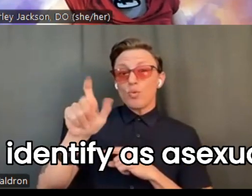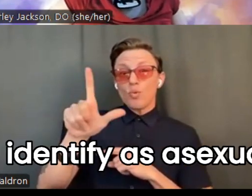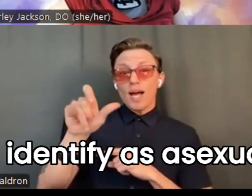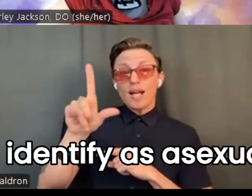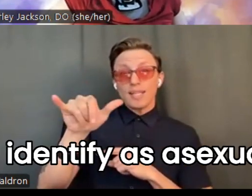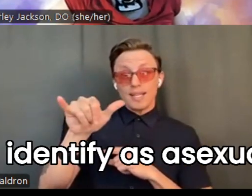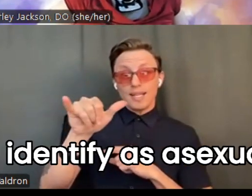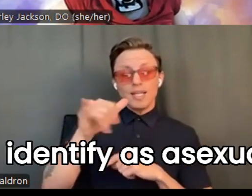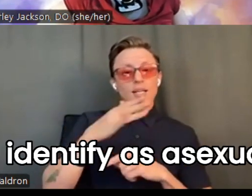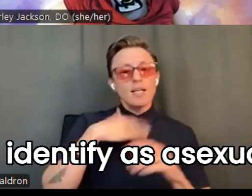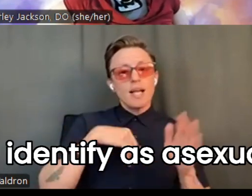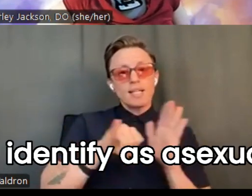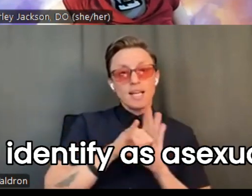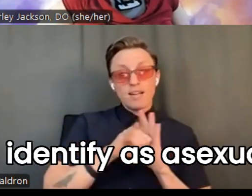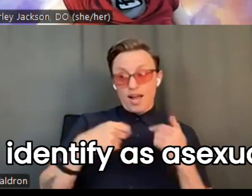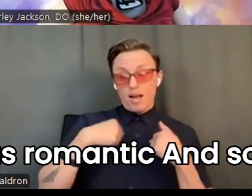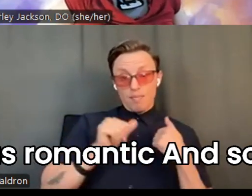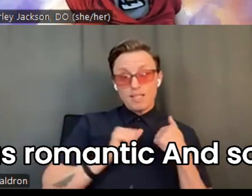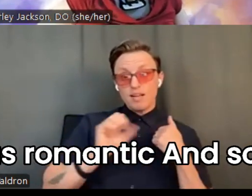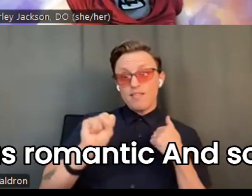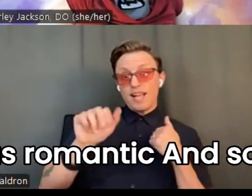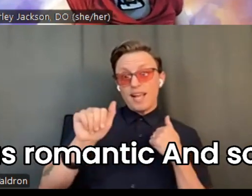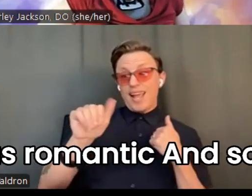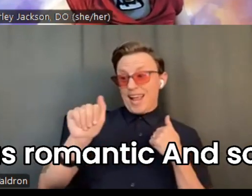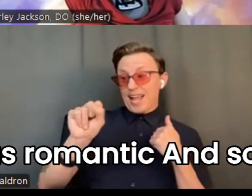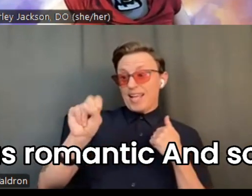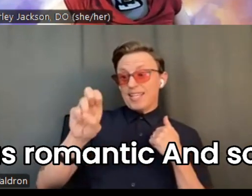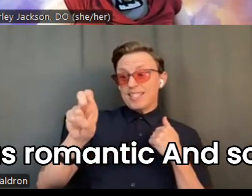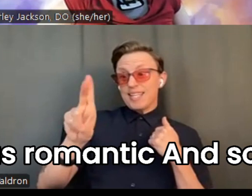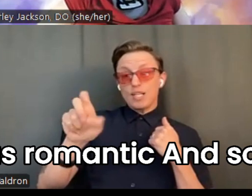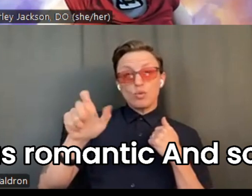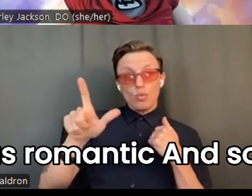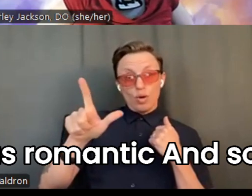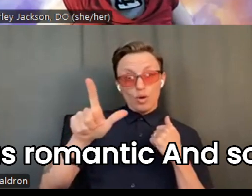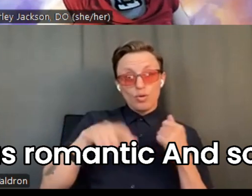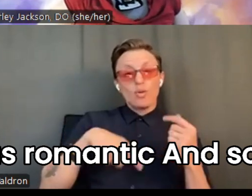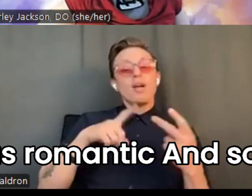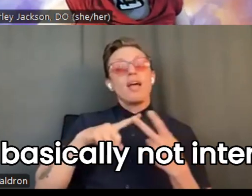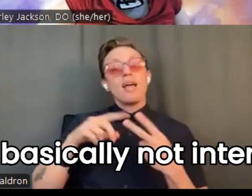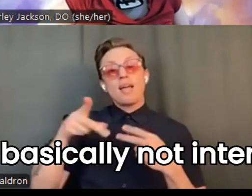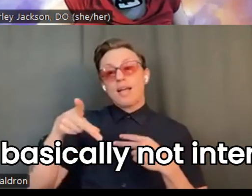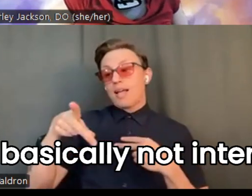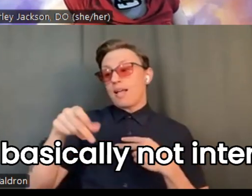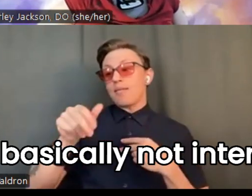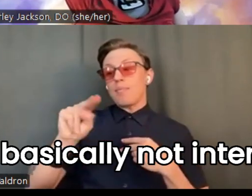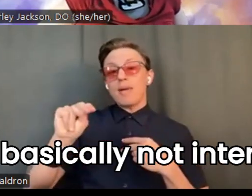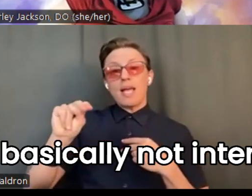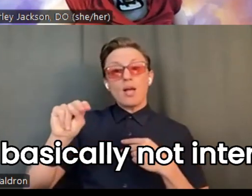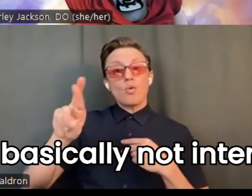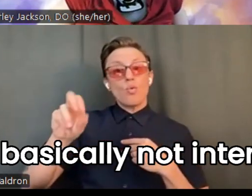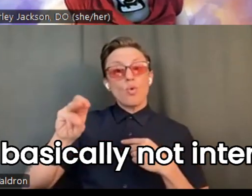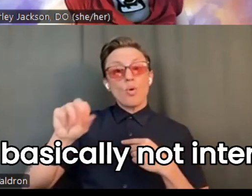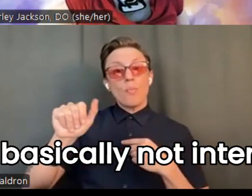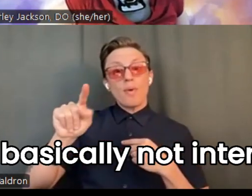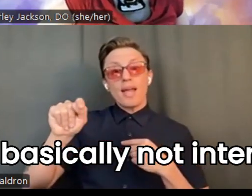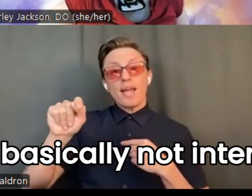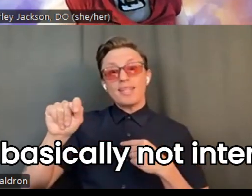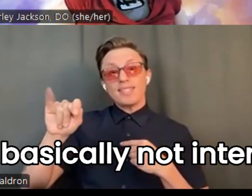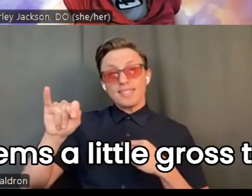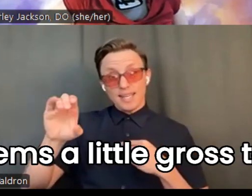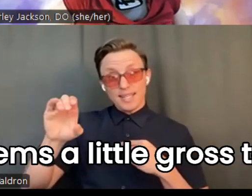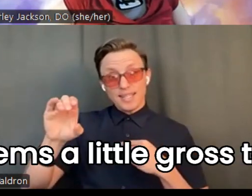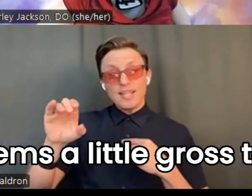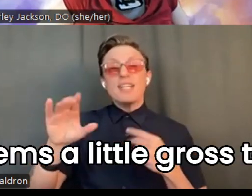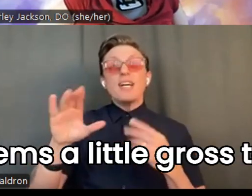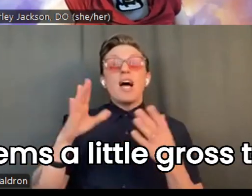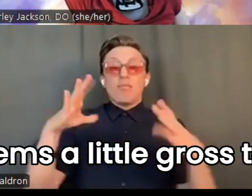earlier, I identify as asexual. I identify too as panromantic. And so what that means is I'm basically not interested